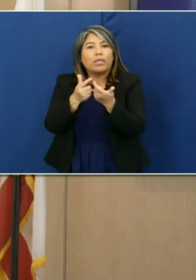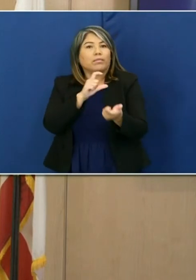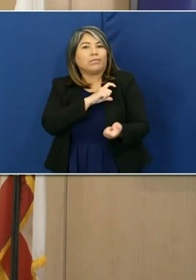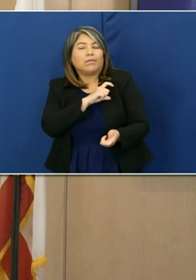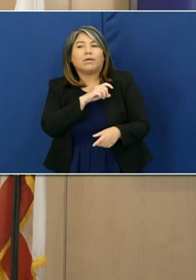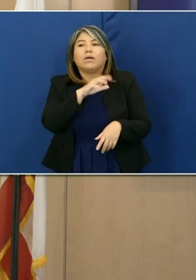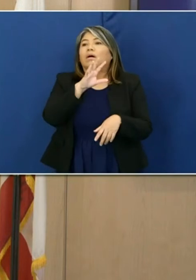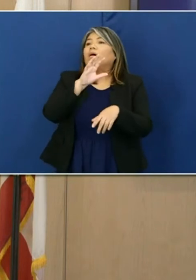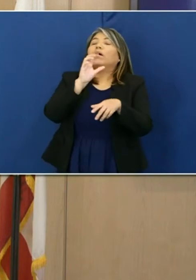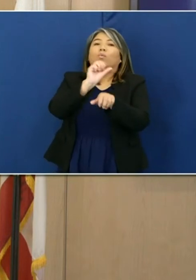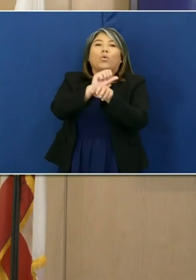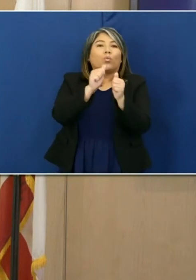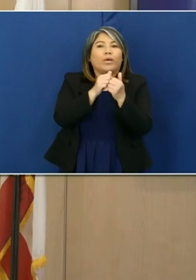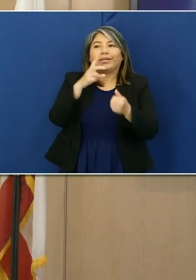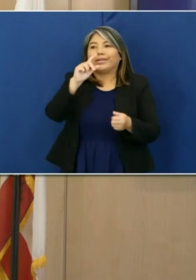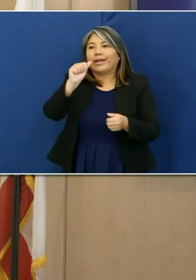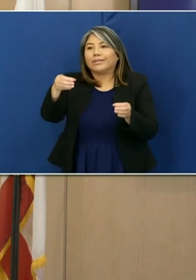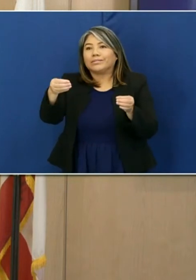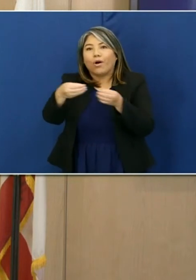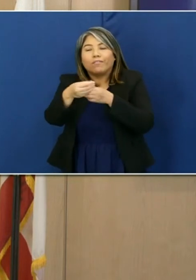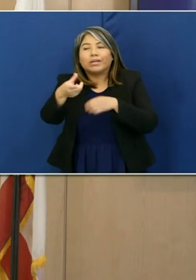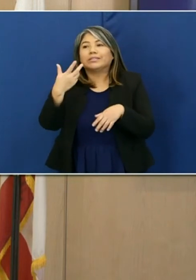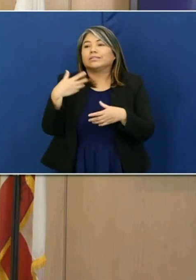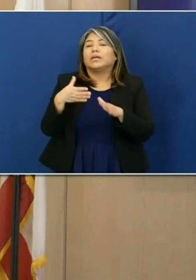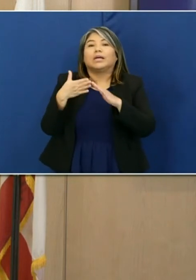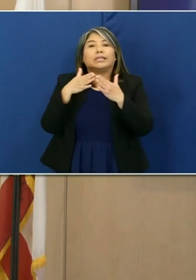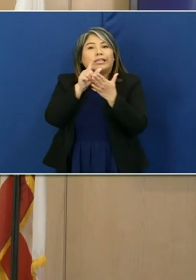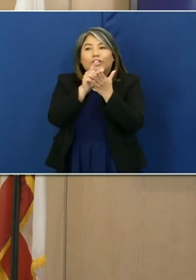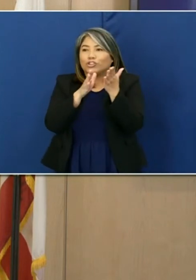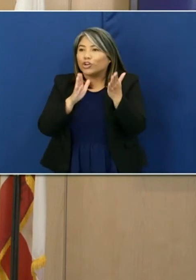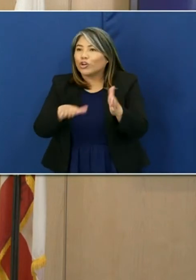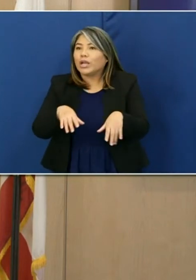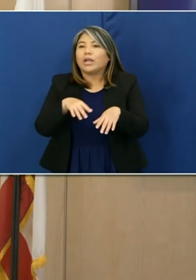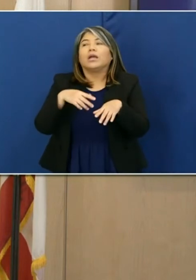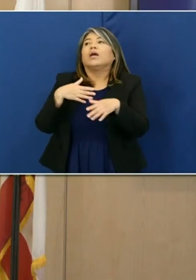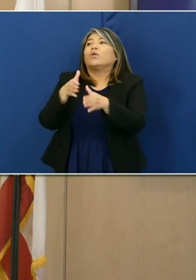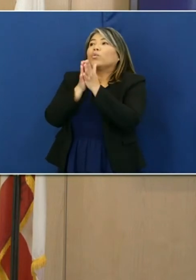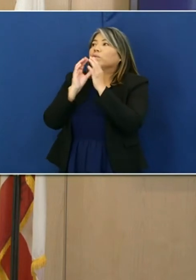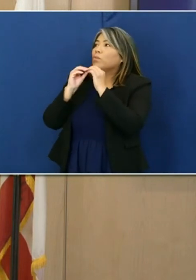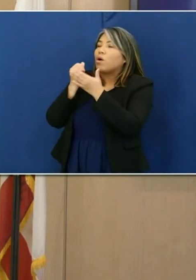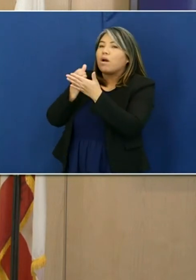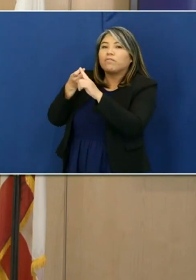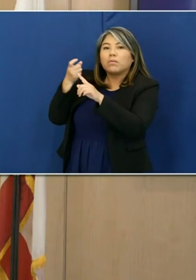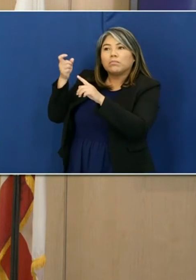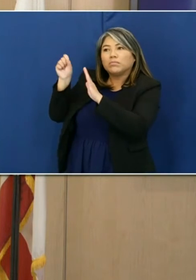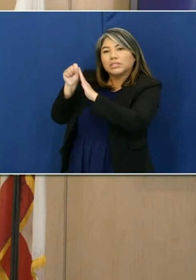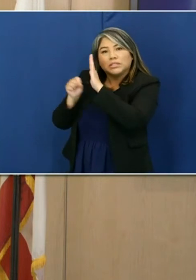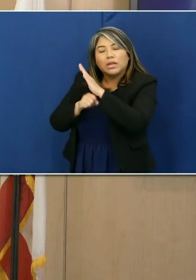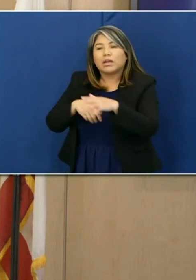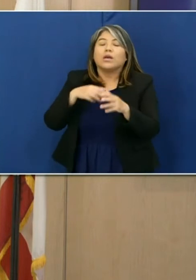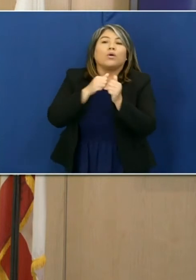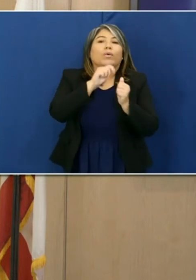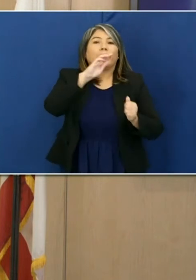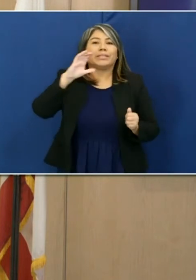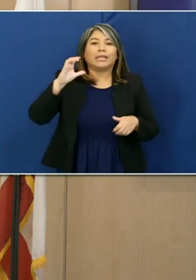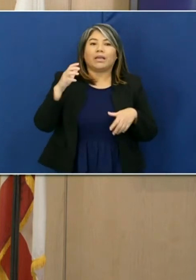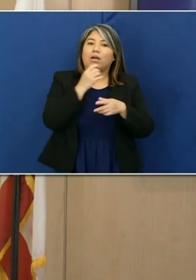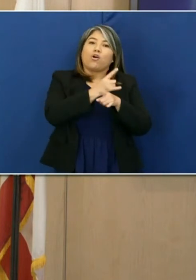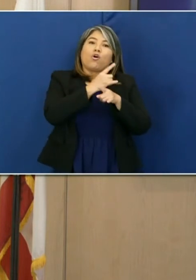district attorney's office, with the city attorney's office. We've requested additional help from the state with alcohol beverage control